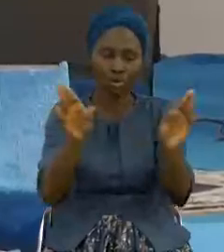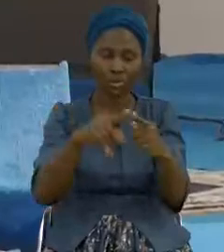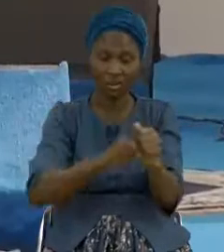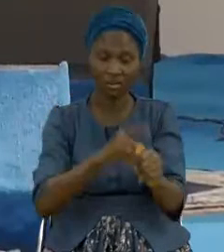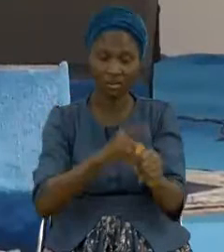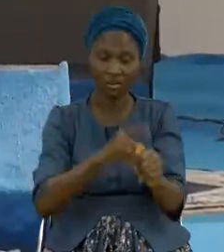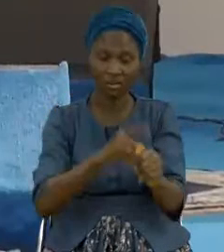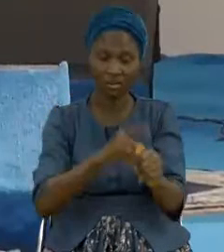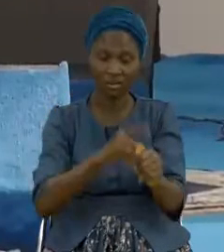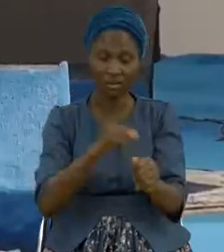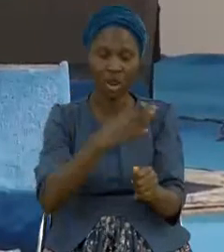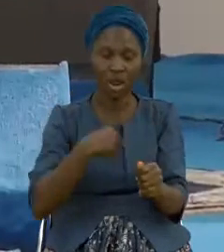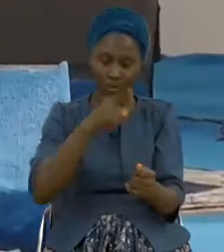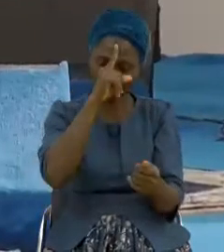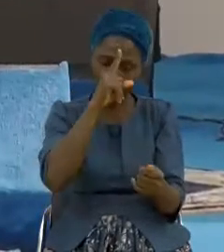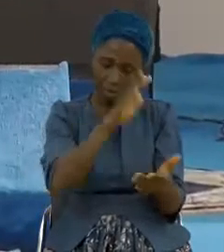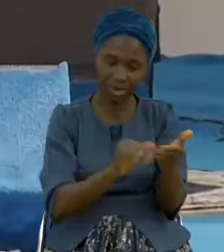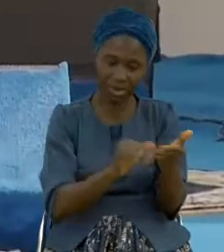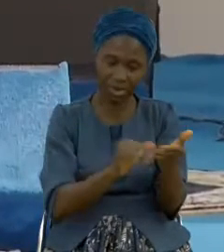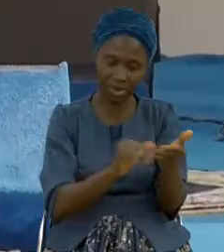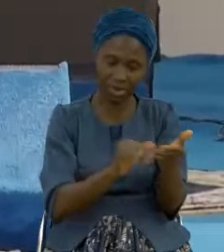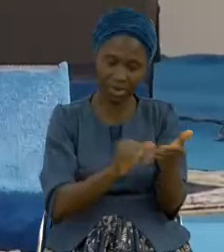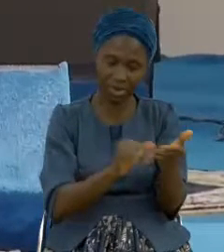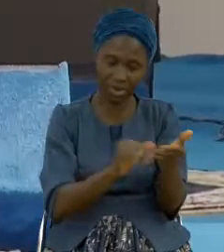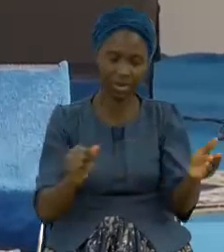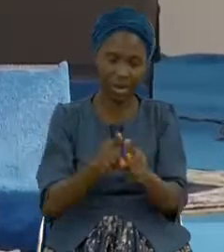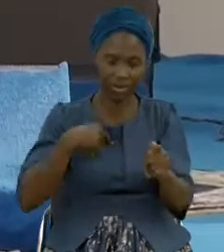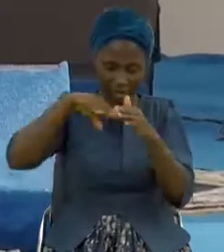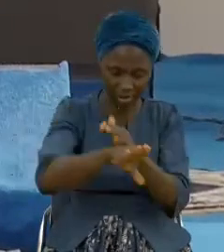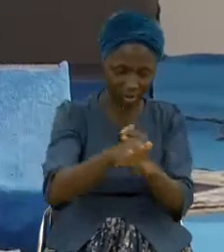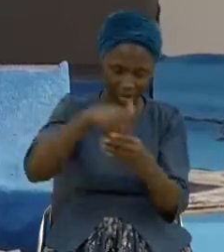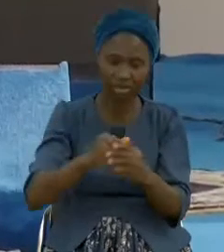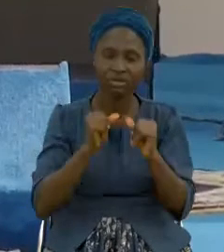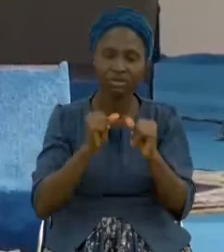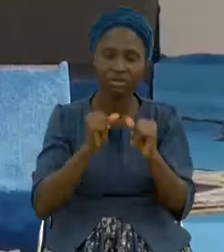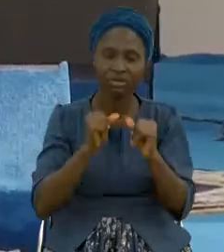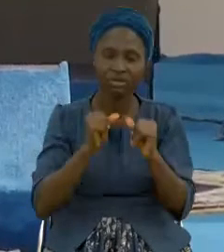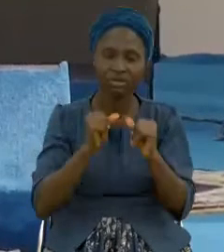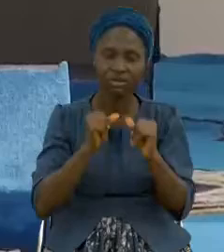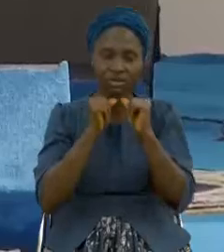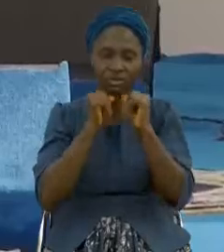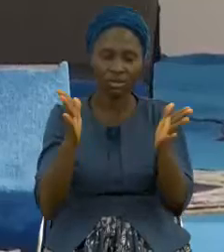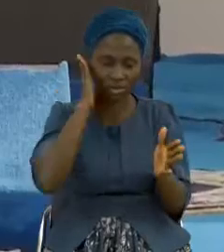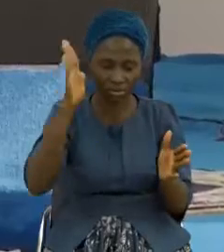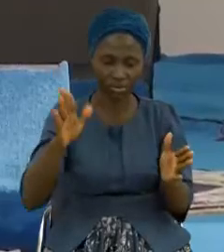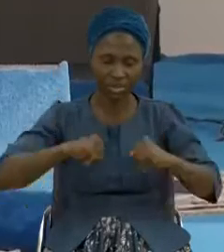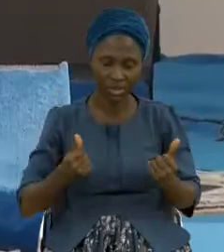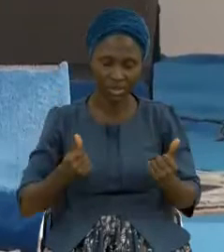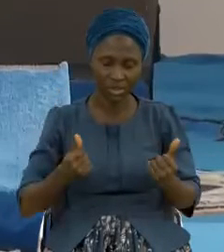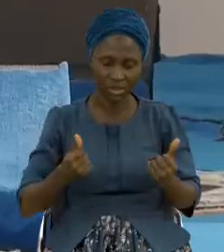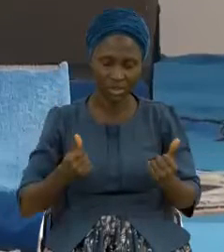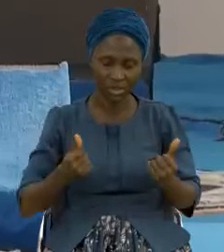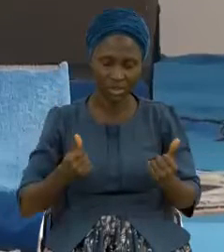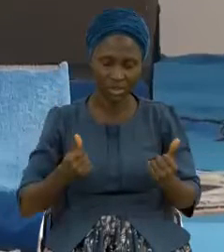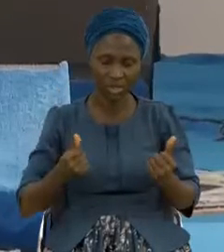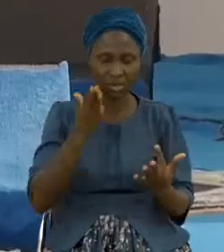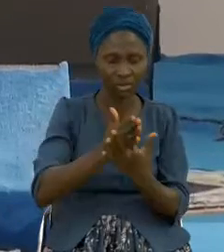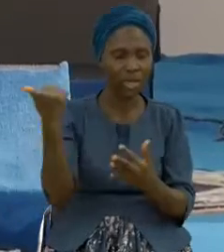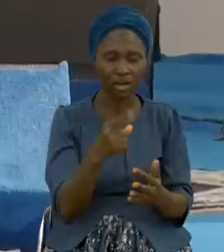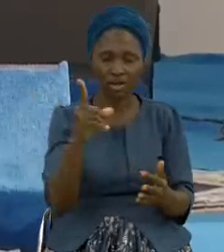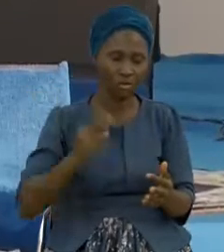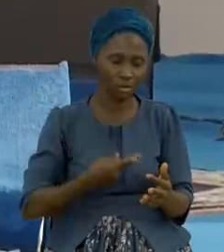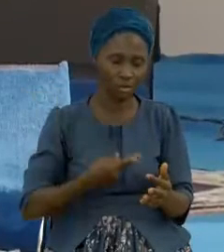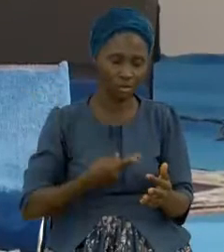in, nothing will deny any of us the glorious, great,